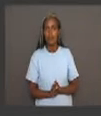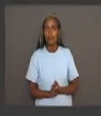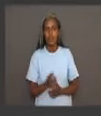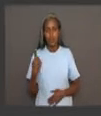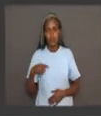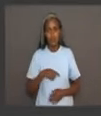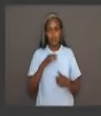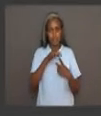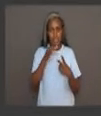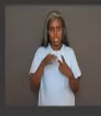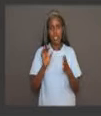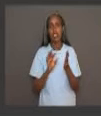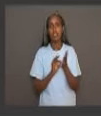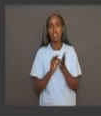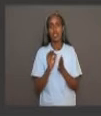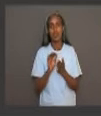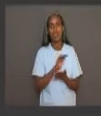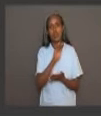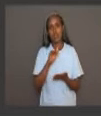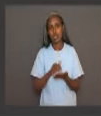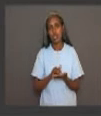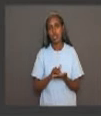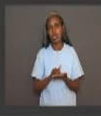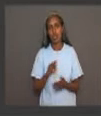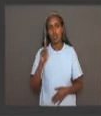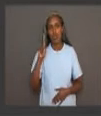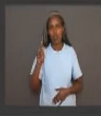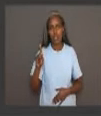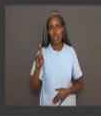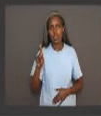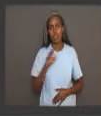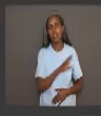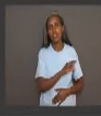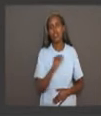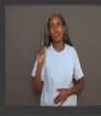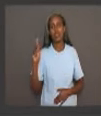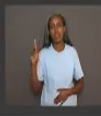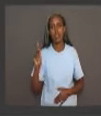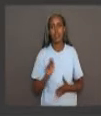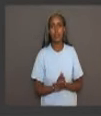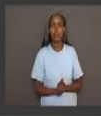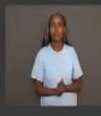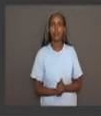We select a number between 1 and K.